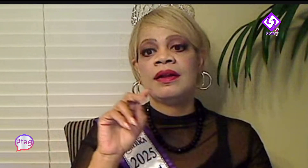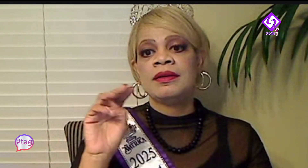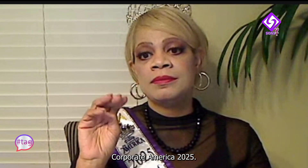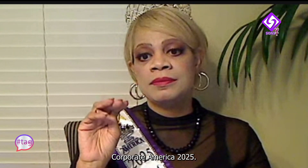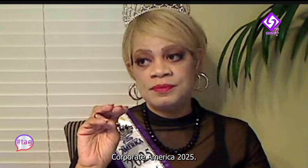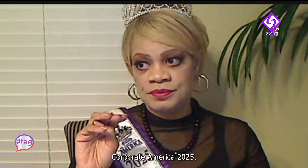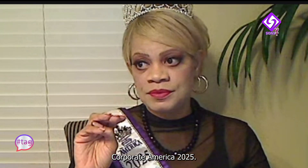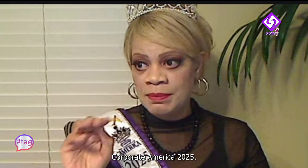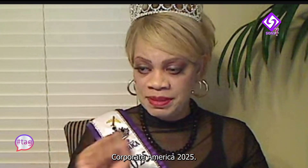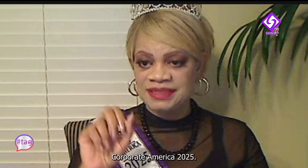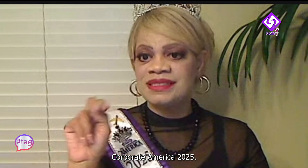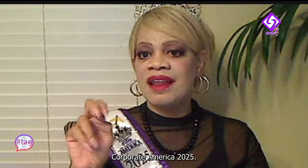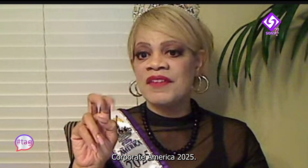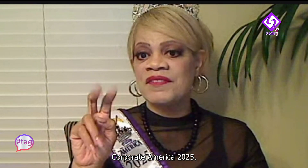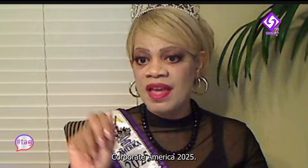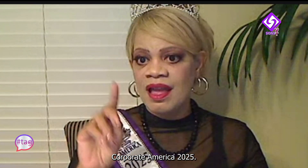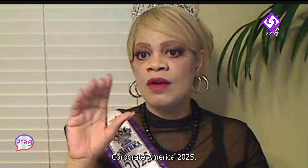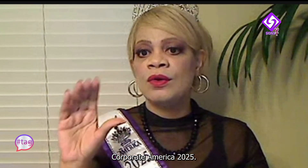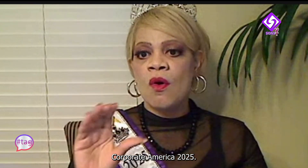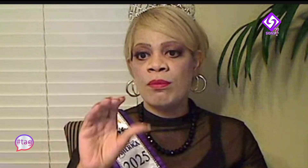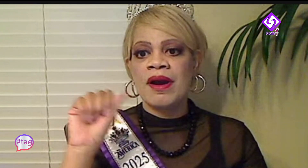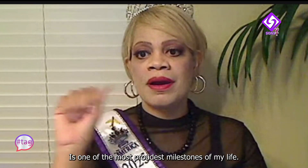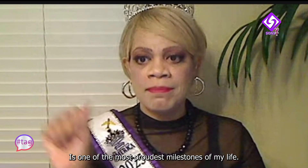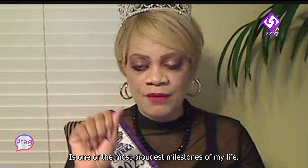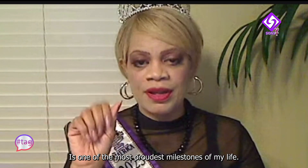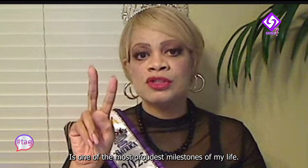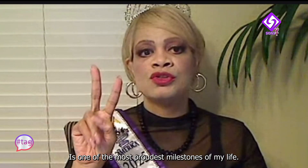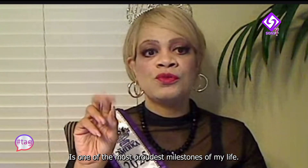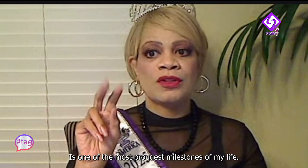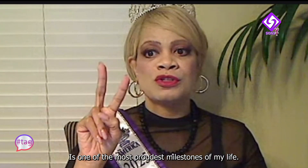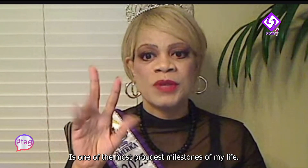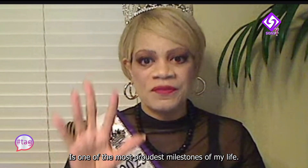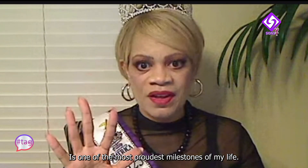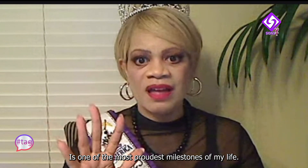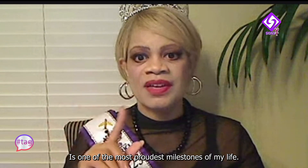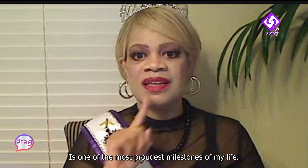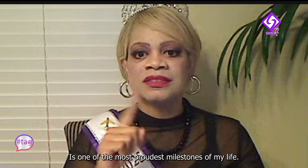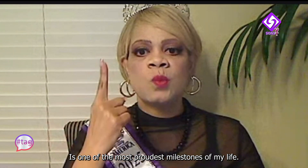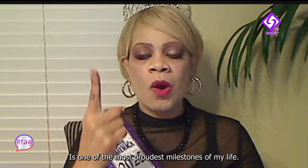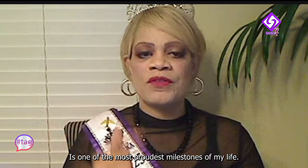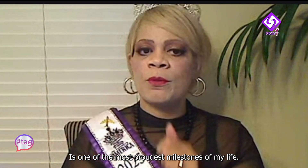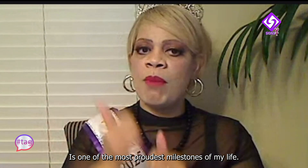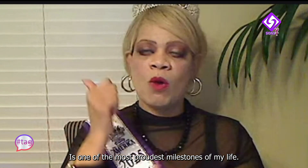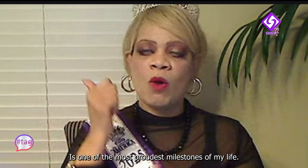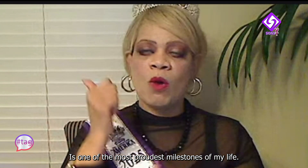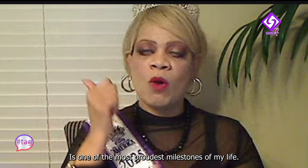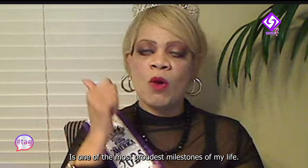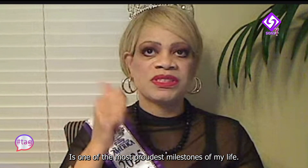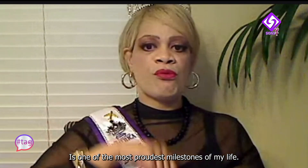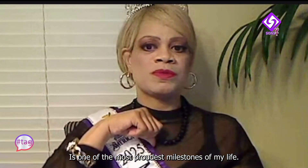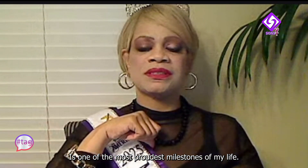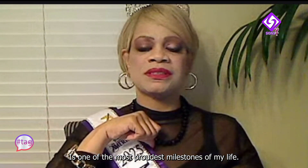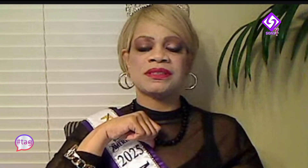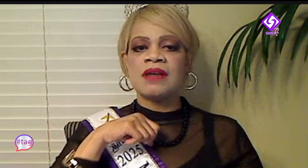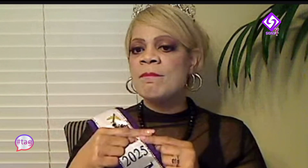Ms.Nevada Corporate America 2025 is one of the most proudest milestones